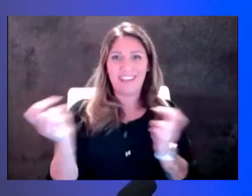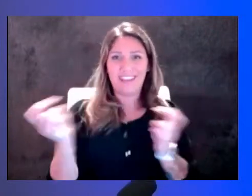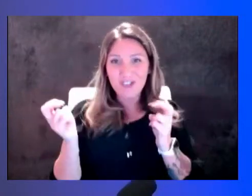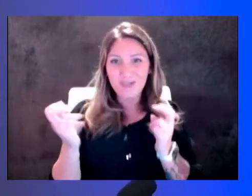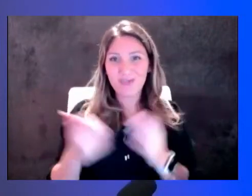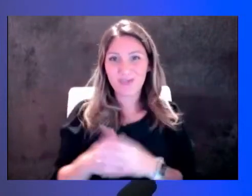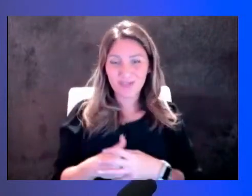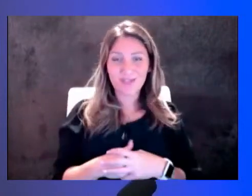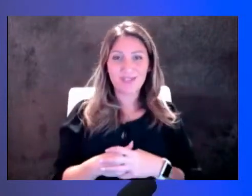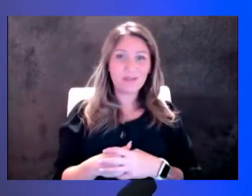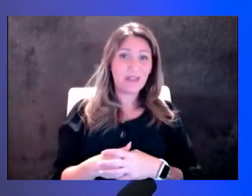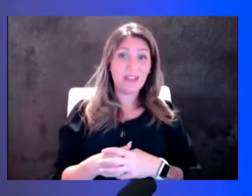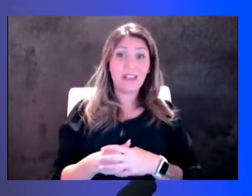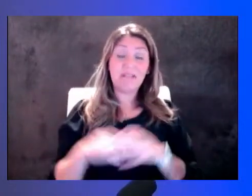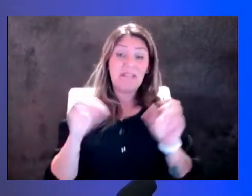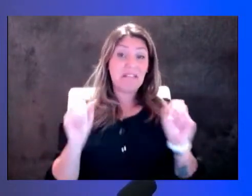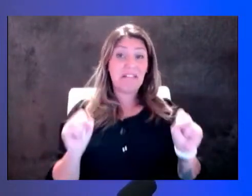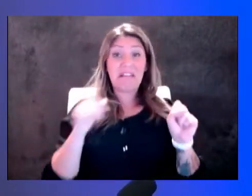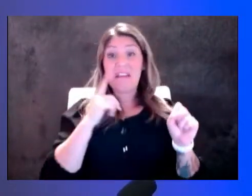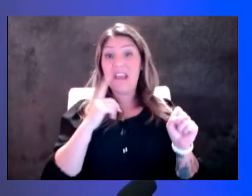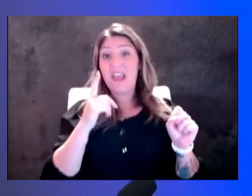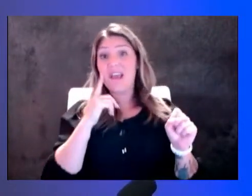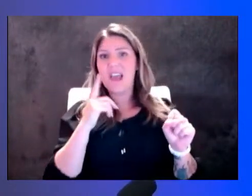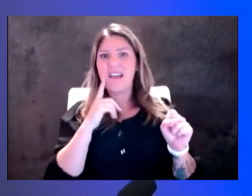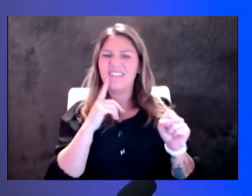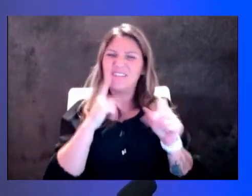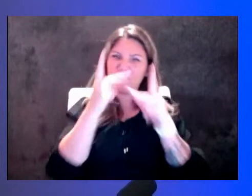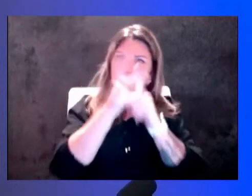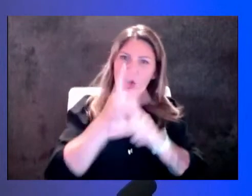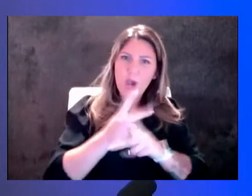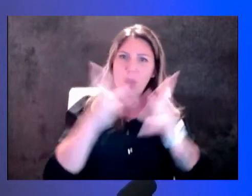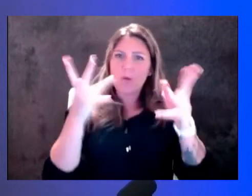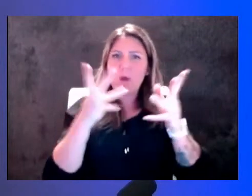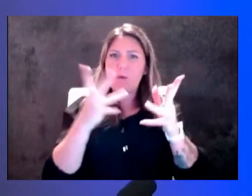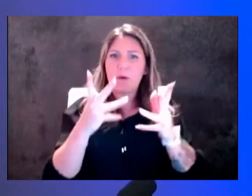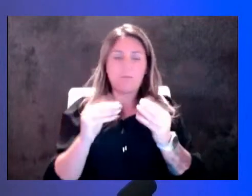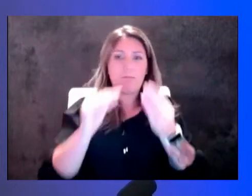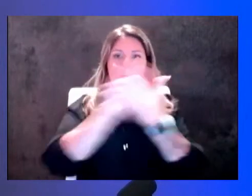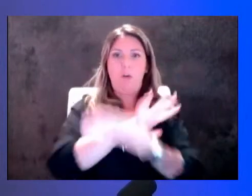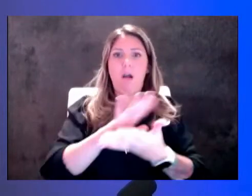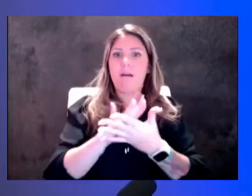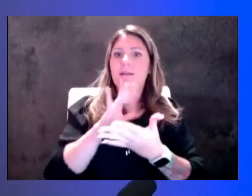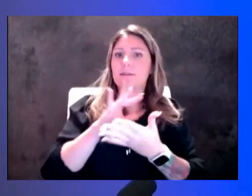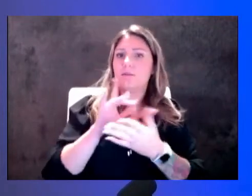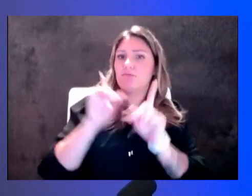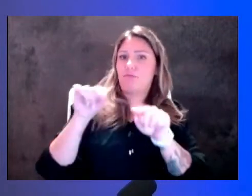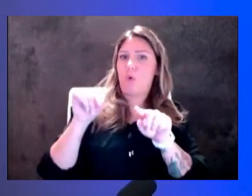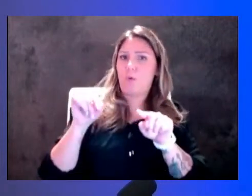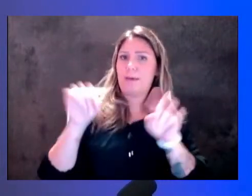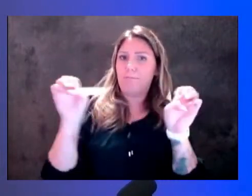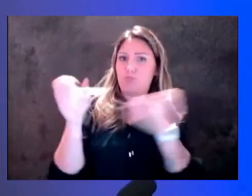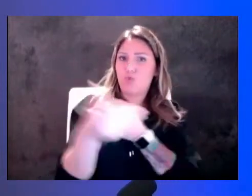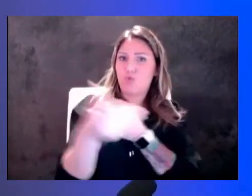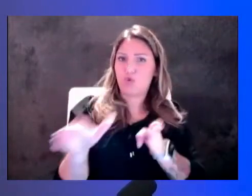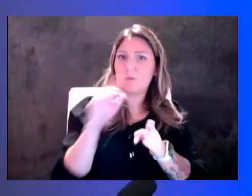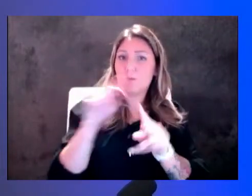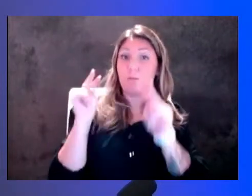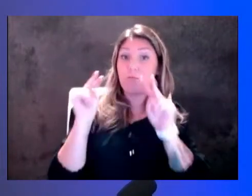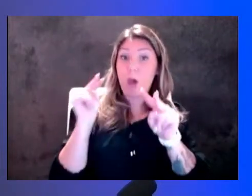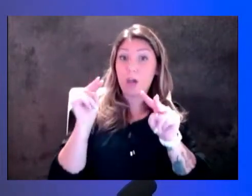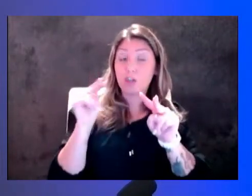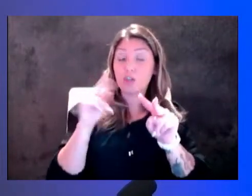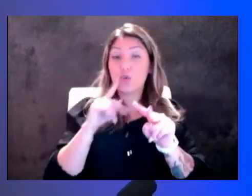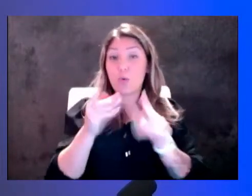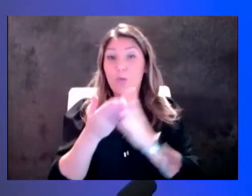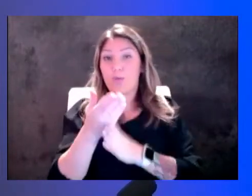being able to stave off some things that would have caused a patient to come into the emergency department otherwise. And so monitoring patients remotely,